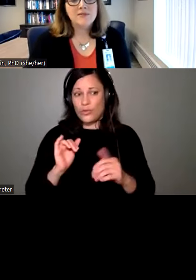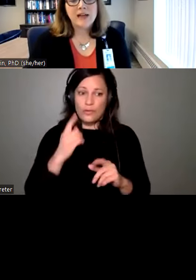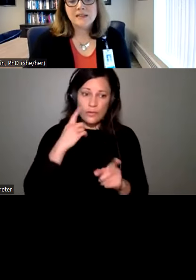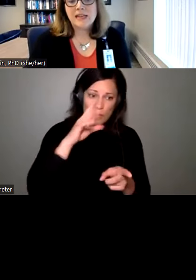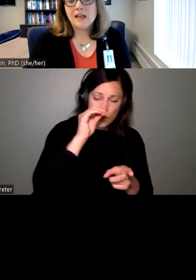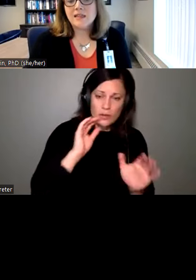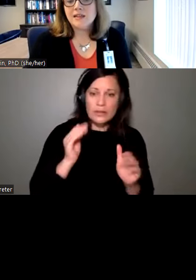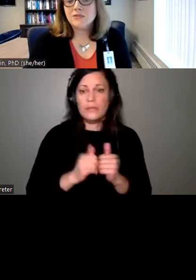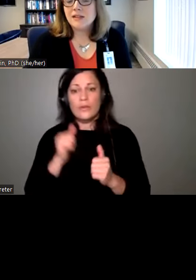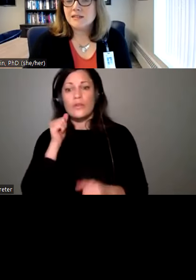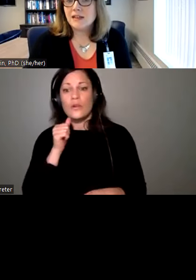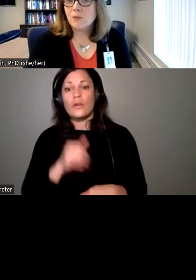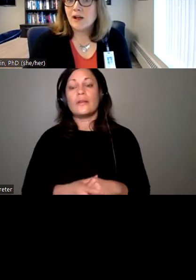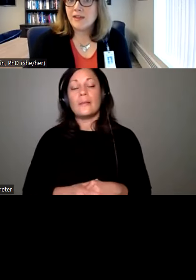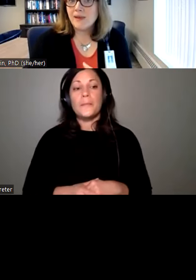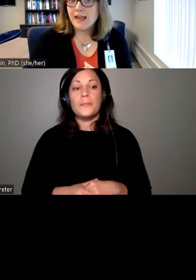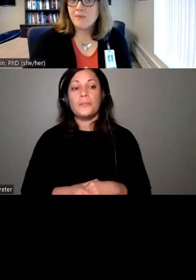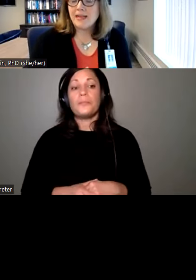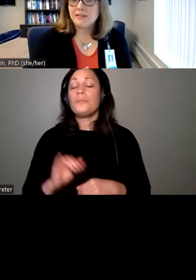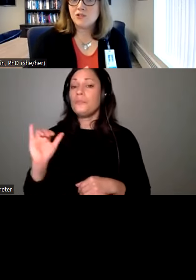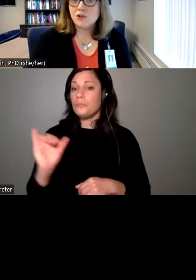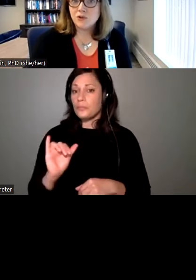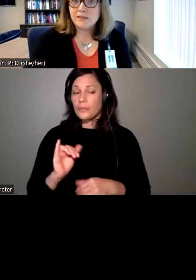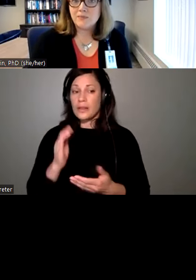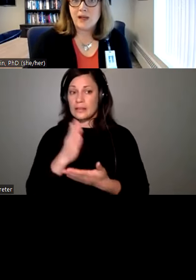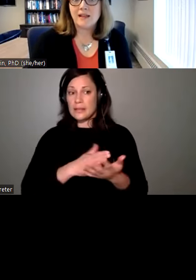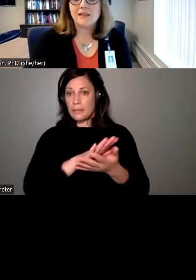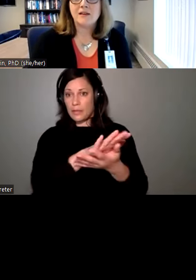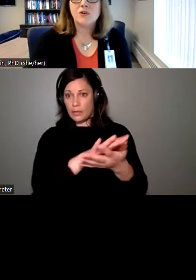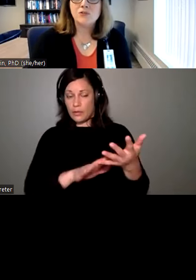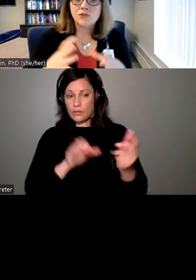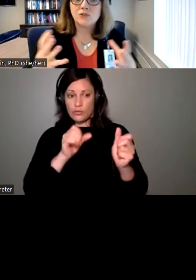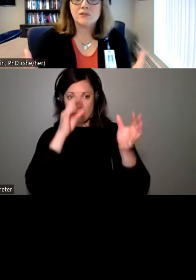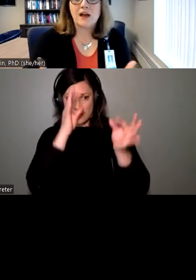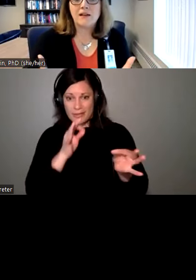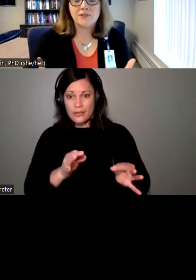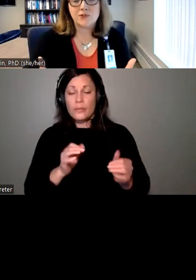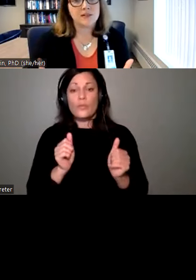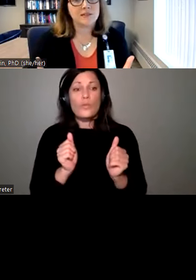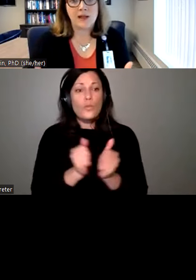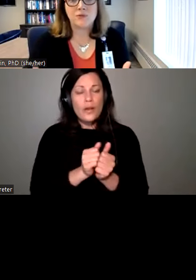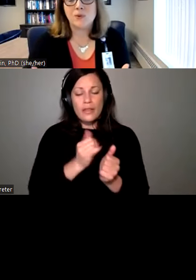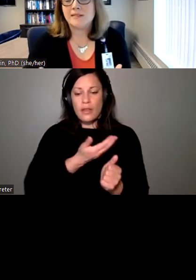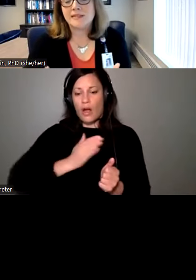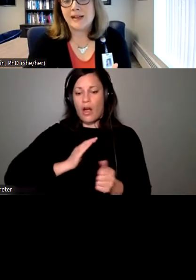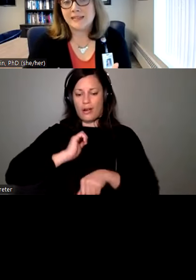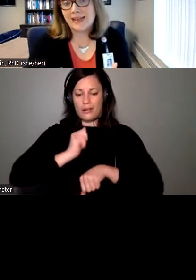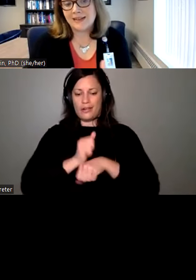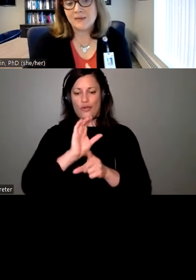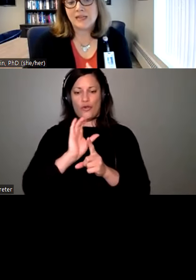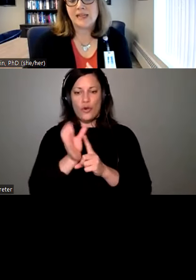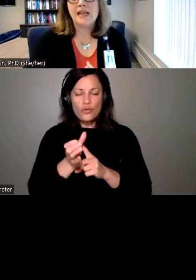And finally, these are things that while they may be determined by the cultural constructs around what's